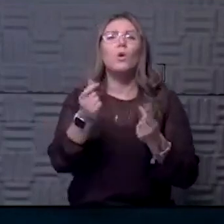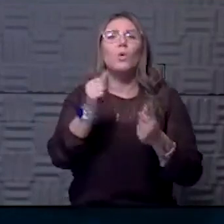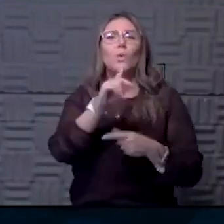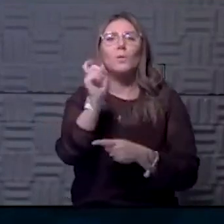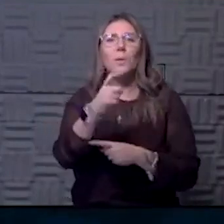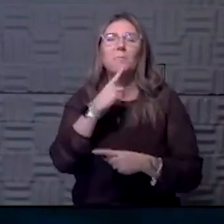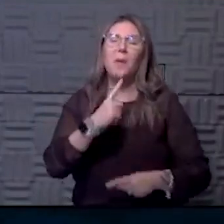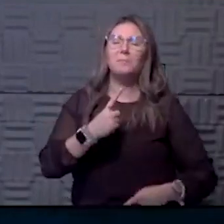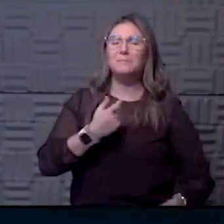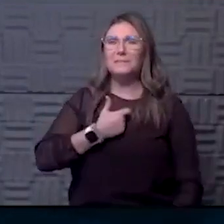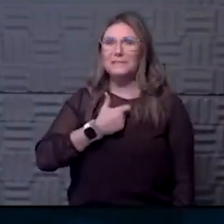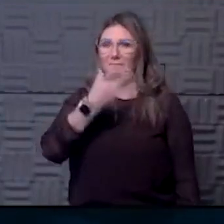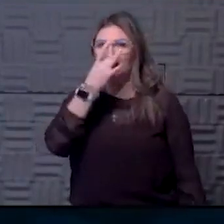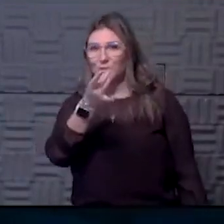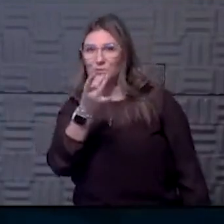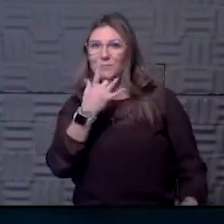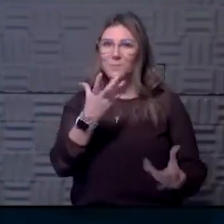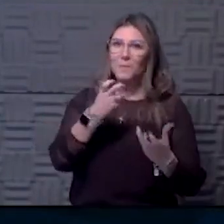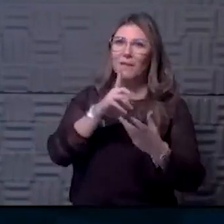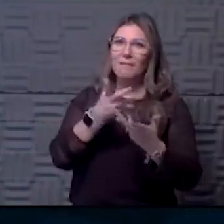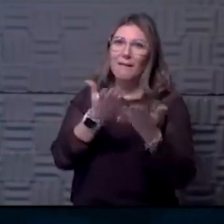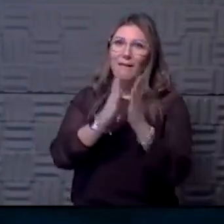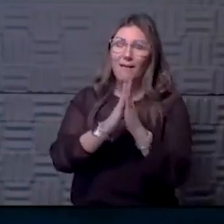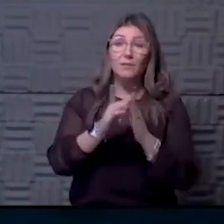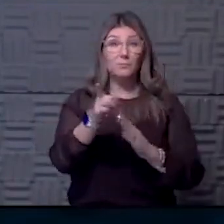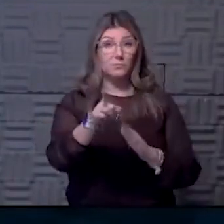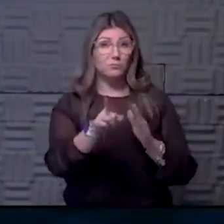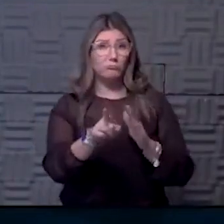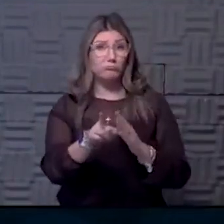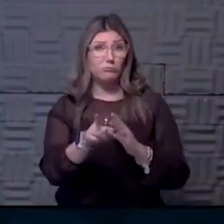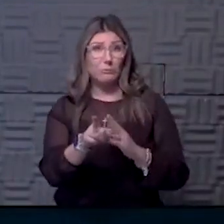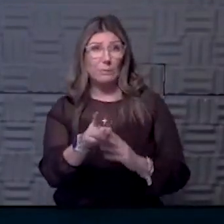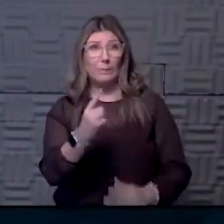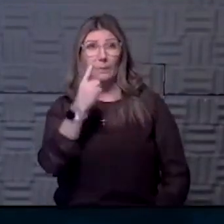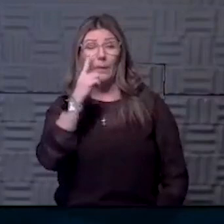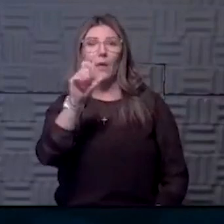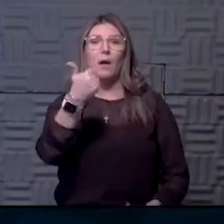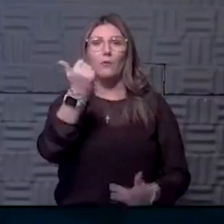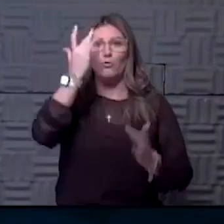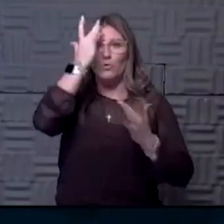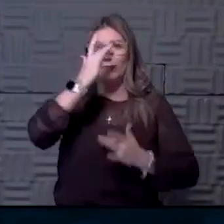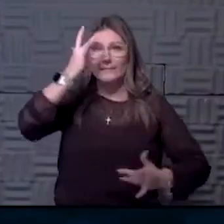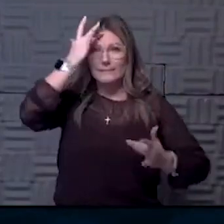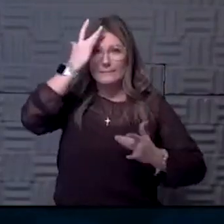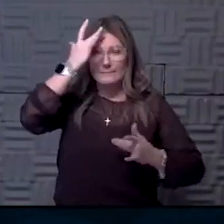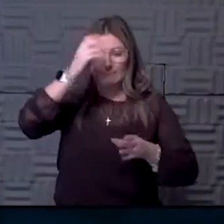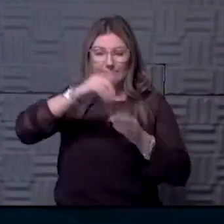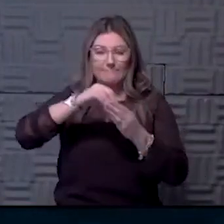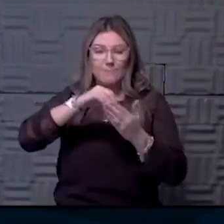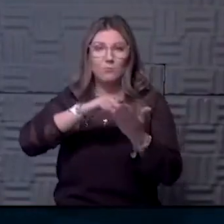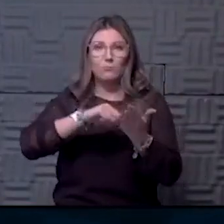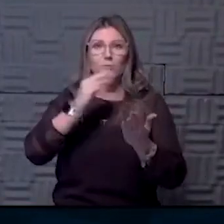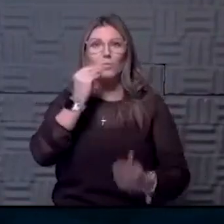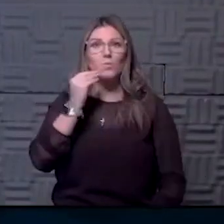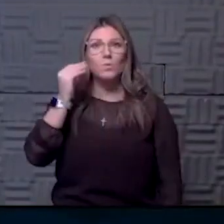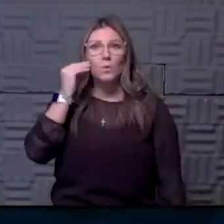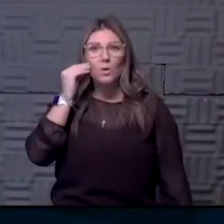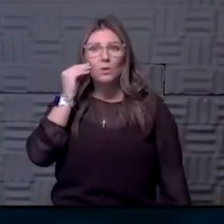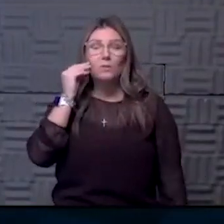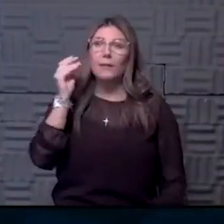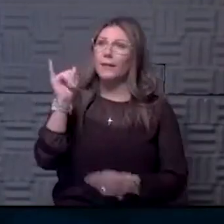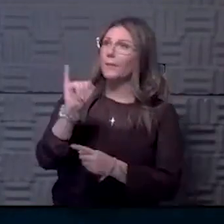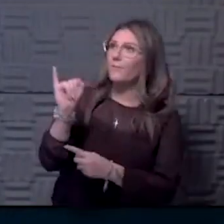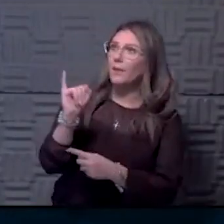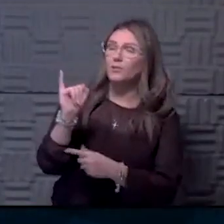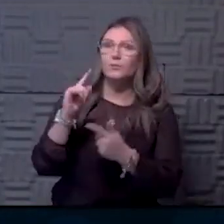my own self-interest. I'm going to ask you for this. Do you find that other diseases in the nursing home,